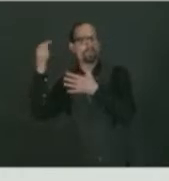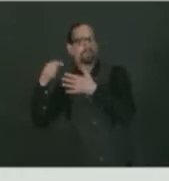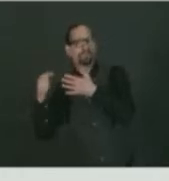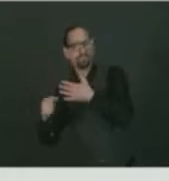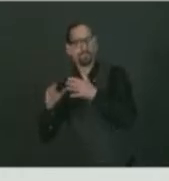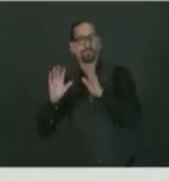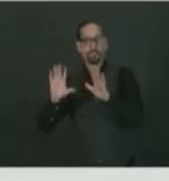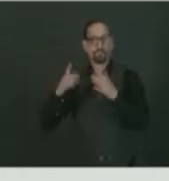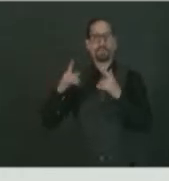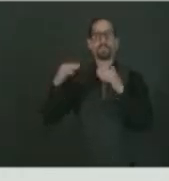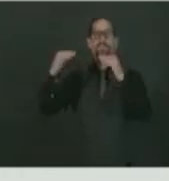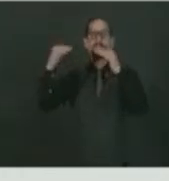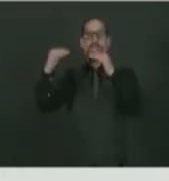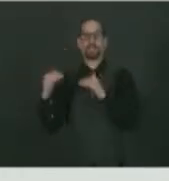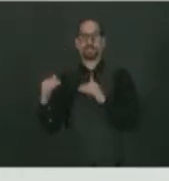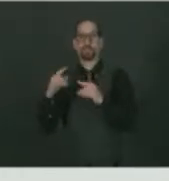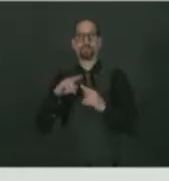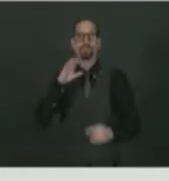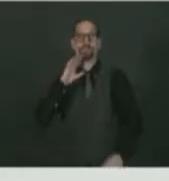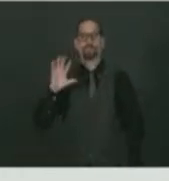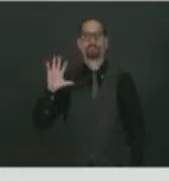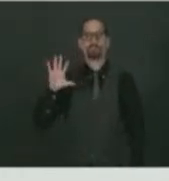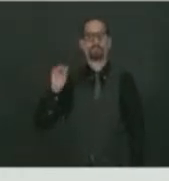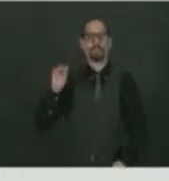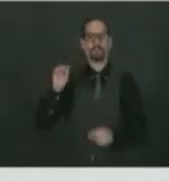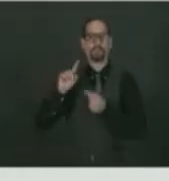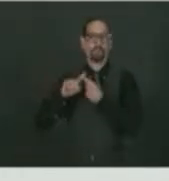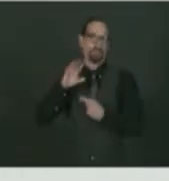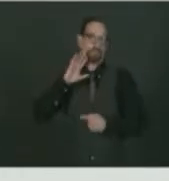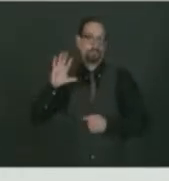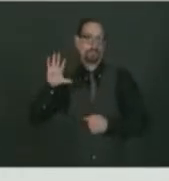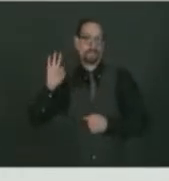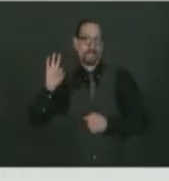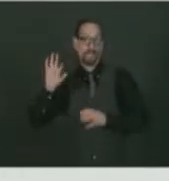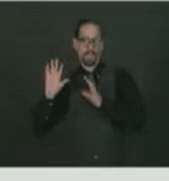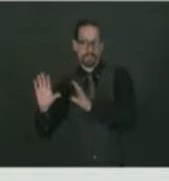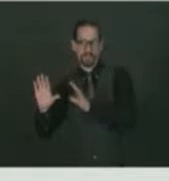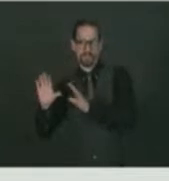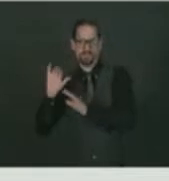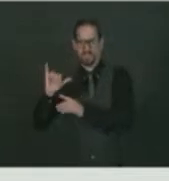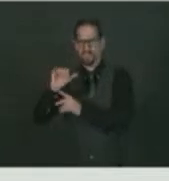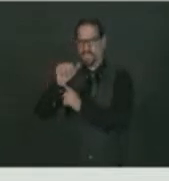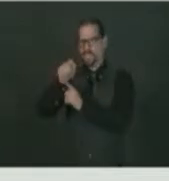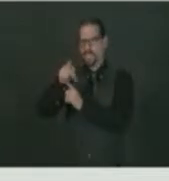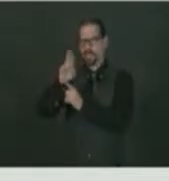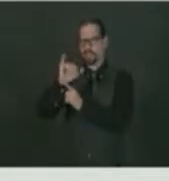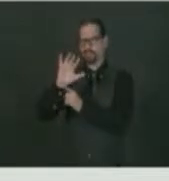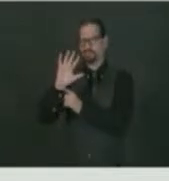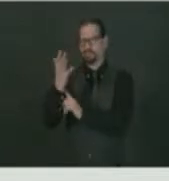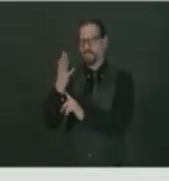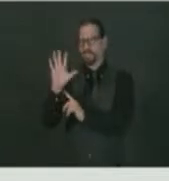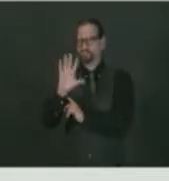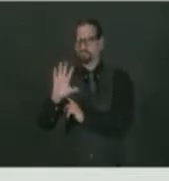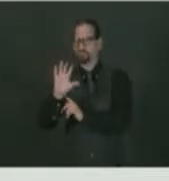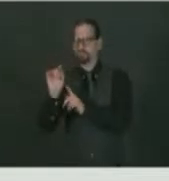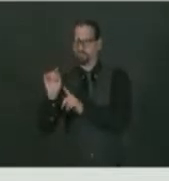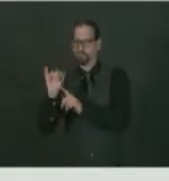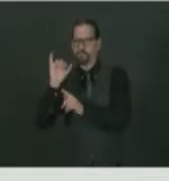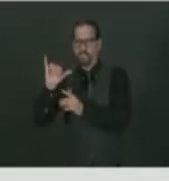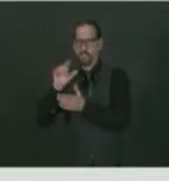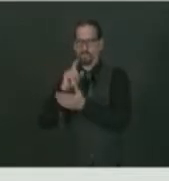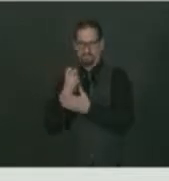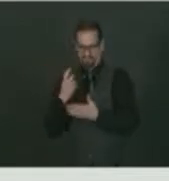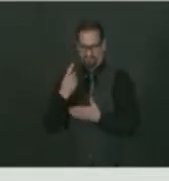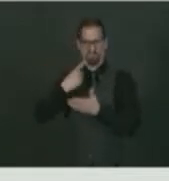to 59. Our aim is to open eligibility for this group by April 5th. Roughly a week after that,